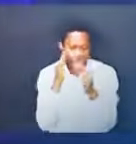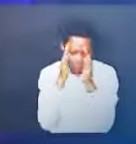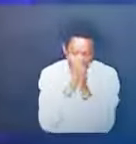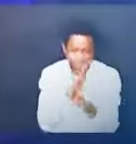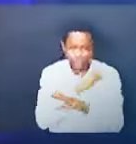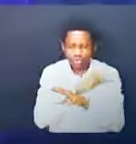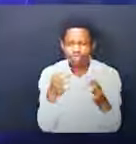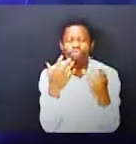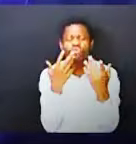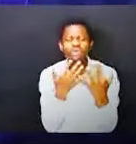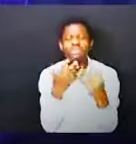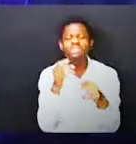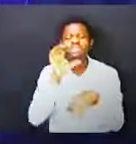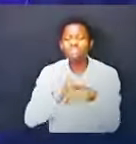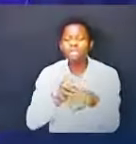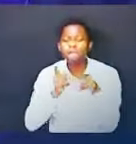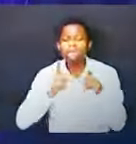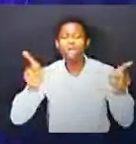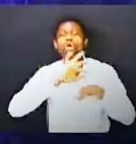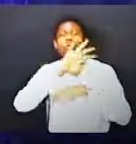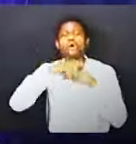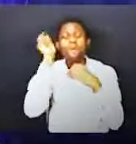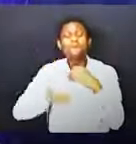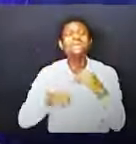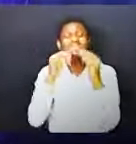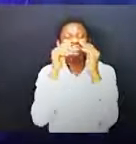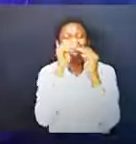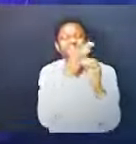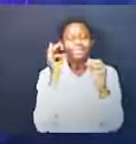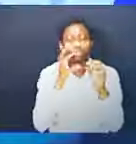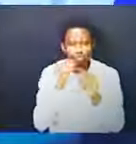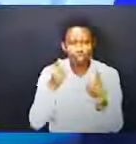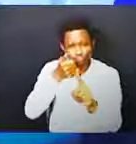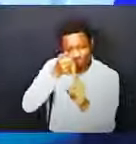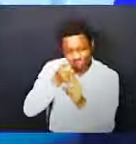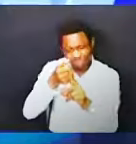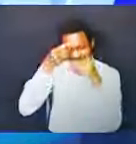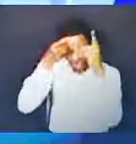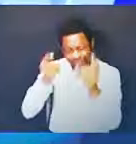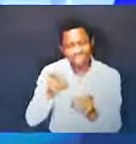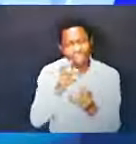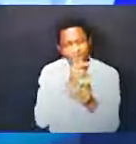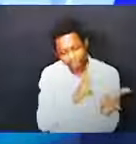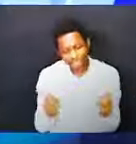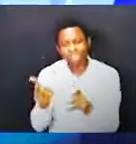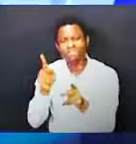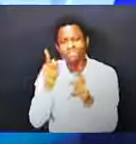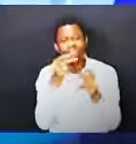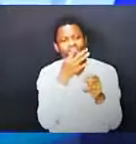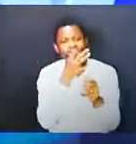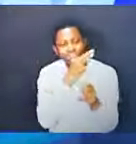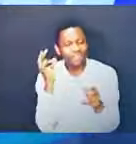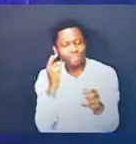the church to declare fast. No, let us cultivate that attitude of